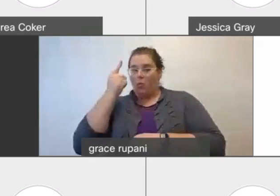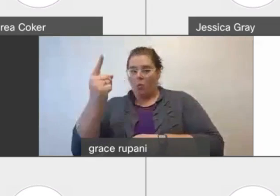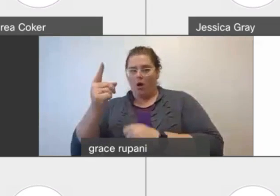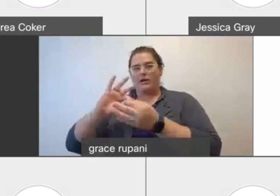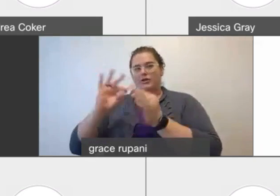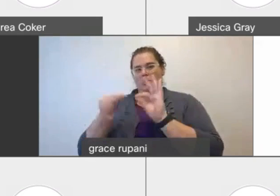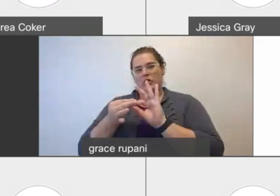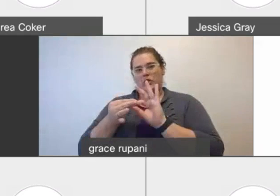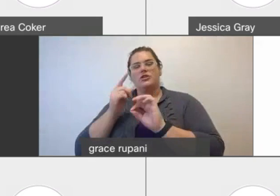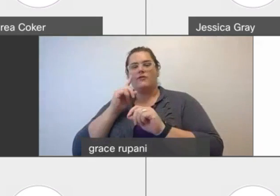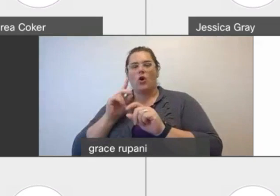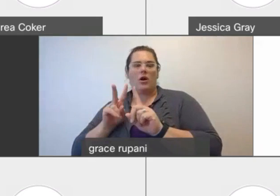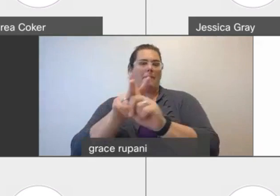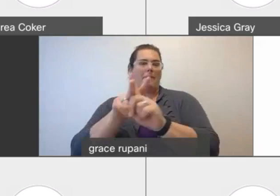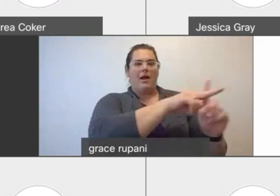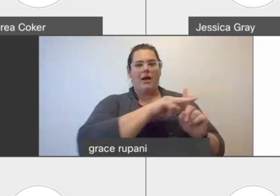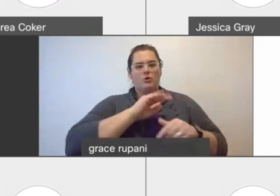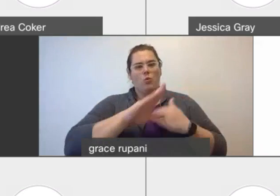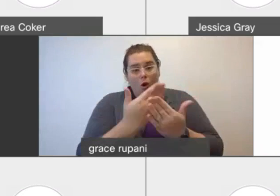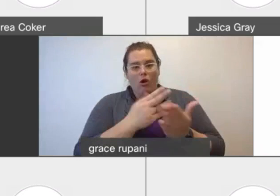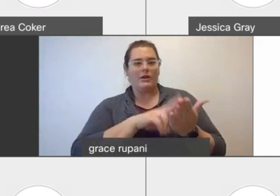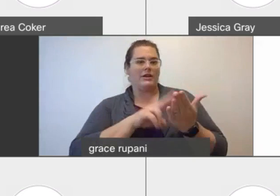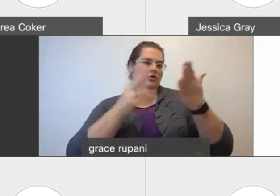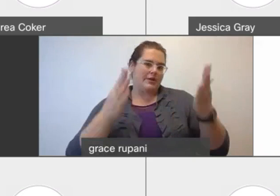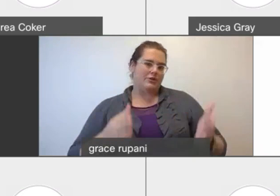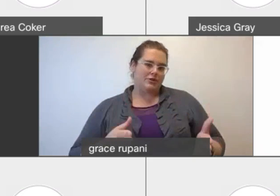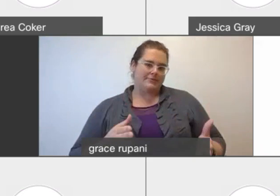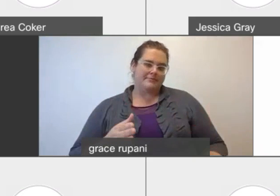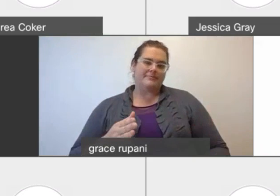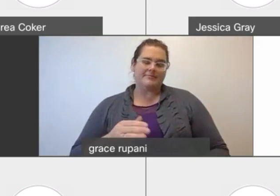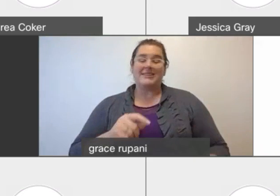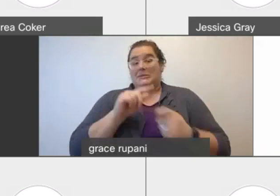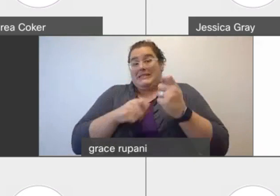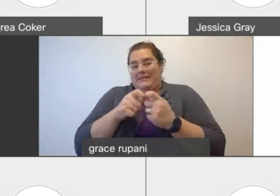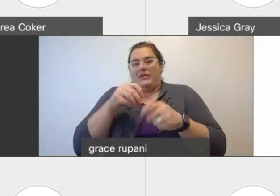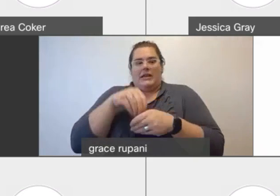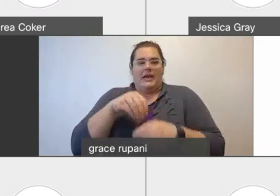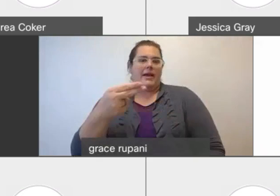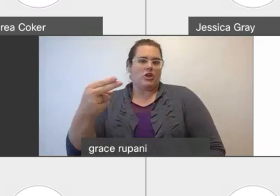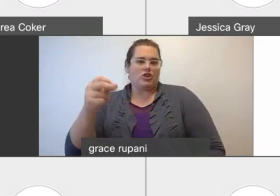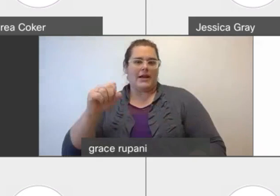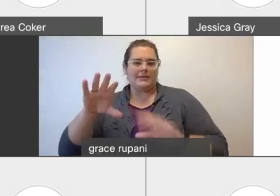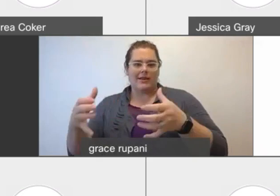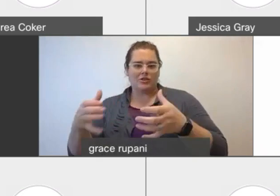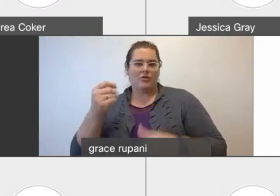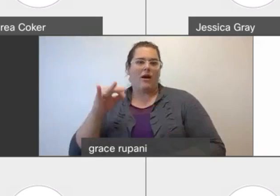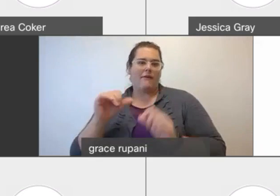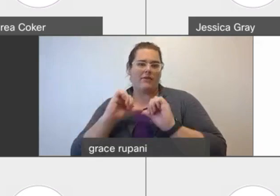all contractors at least within our health and human services cluster, so that where we're